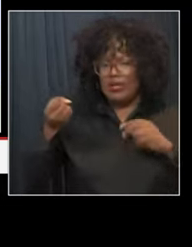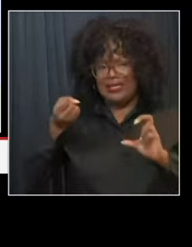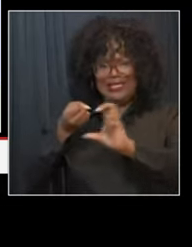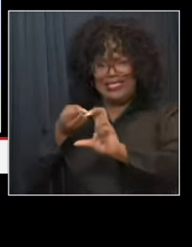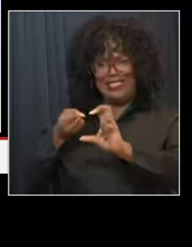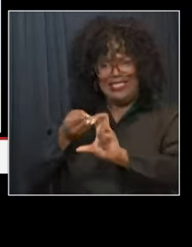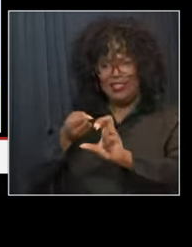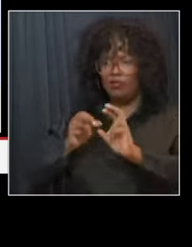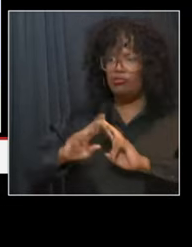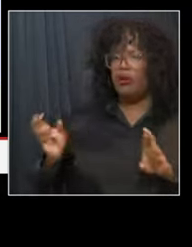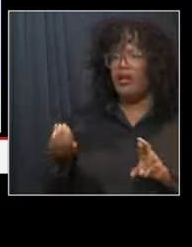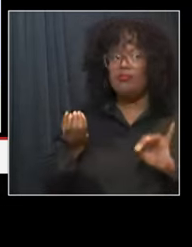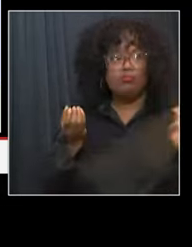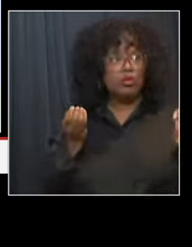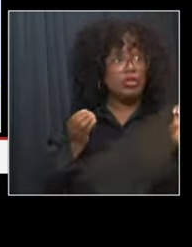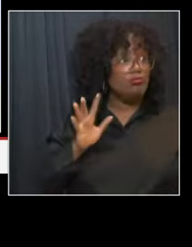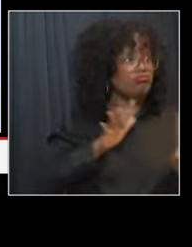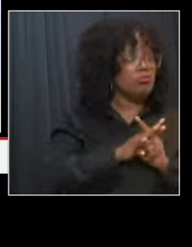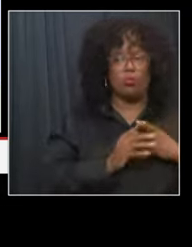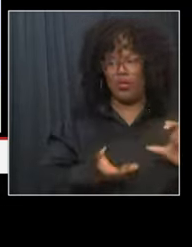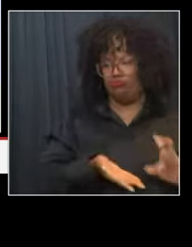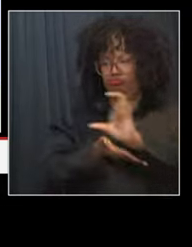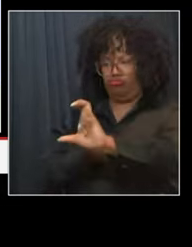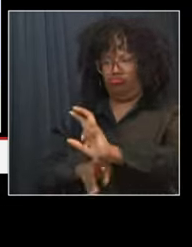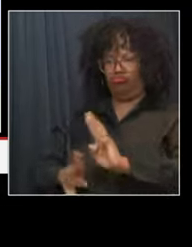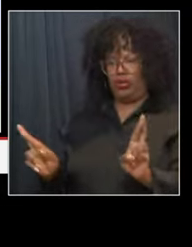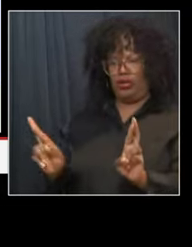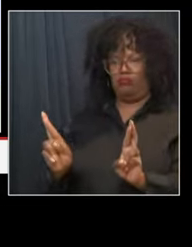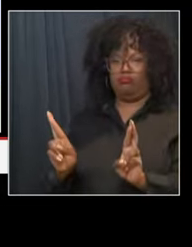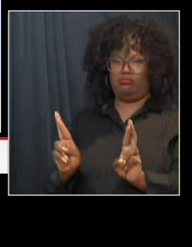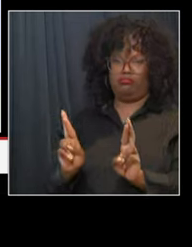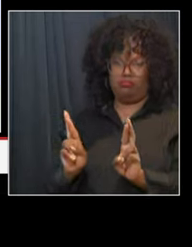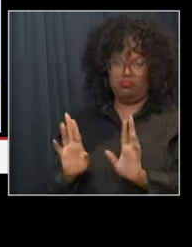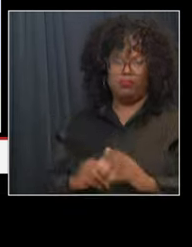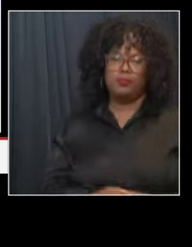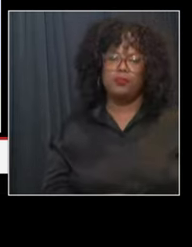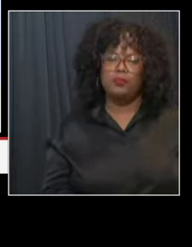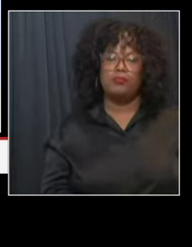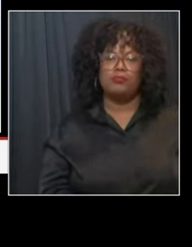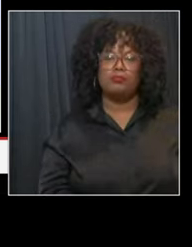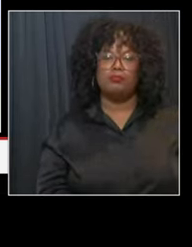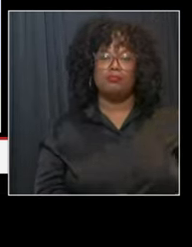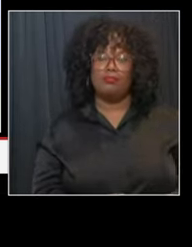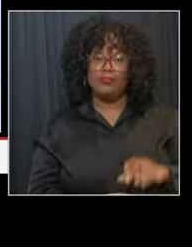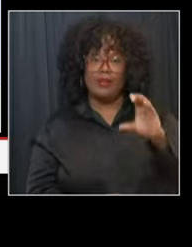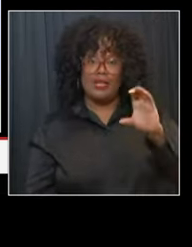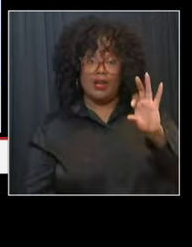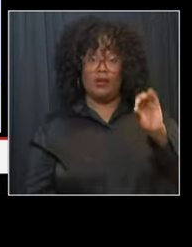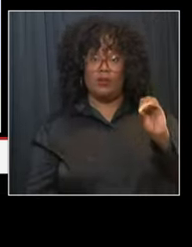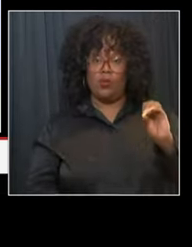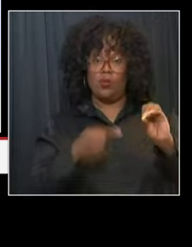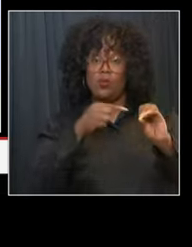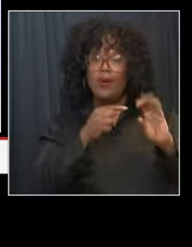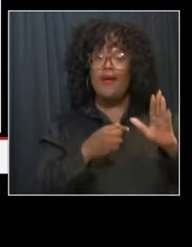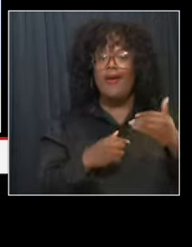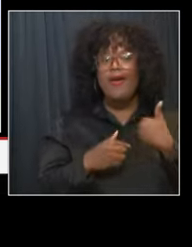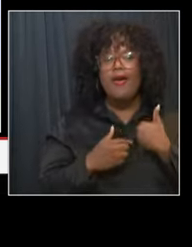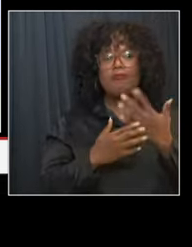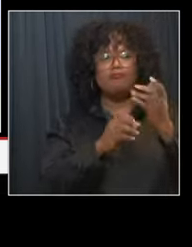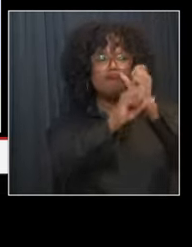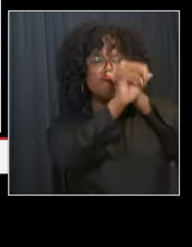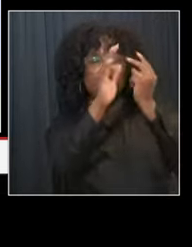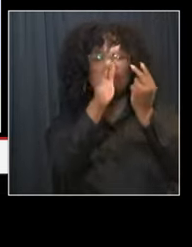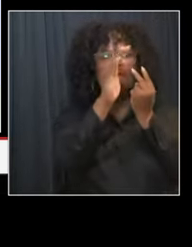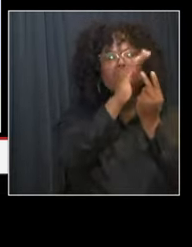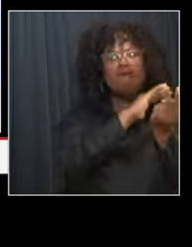school's advance. Now, the CFO still has another revenue forecast to come out, so we can't say for sure how it will end, but based on where we